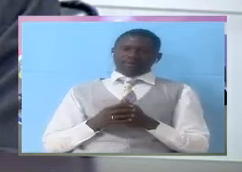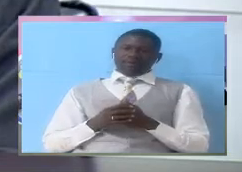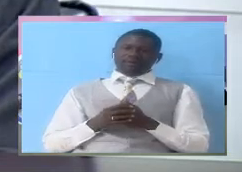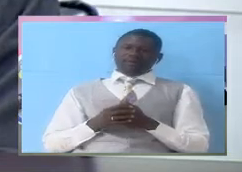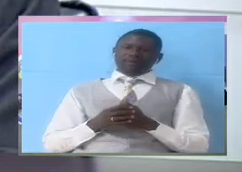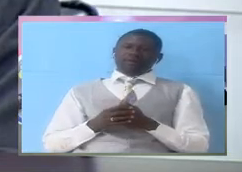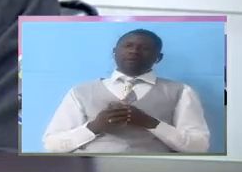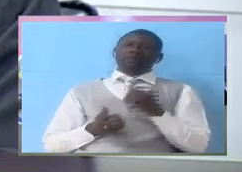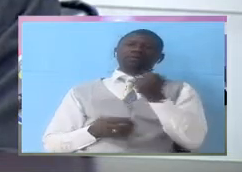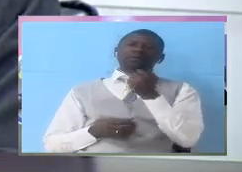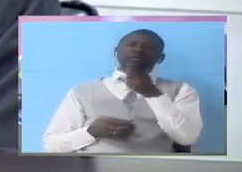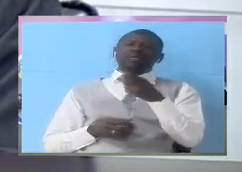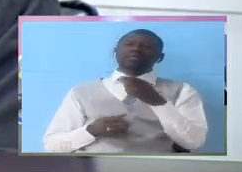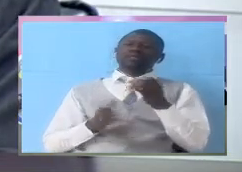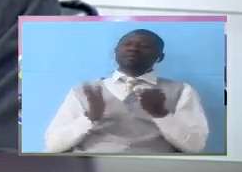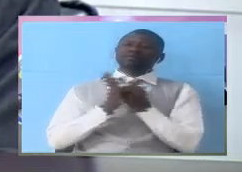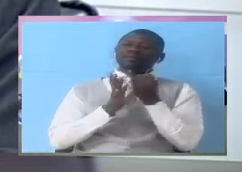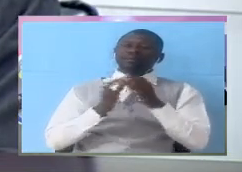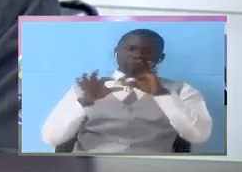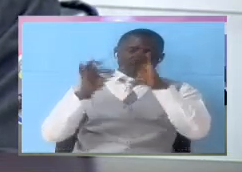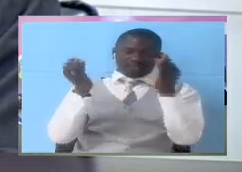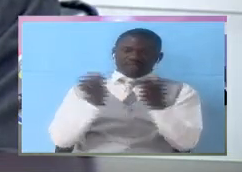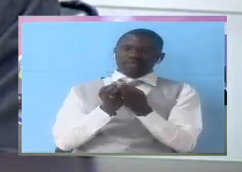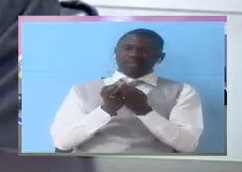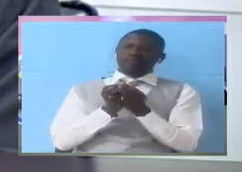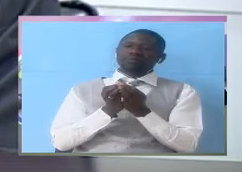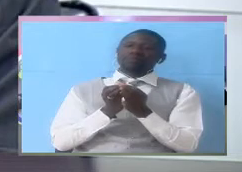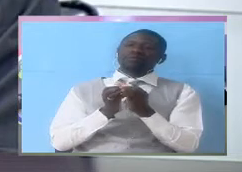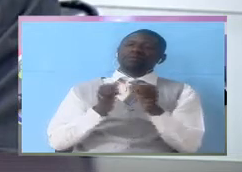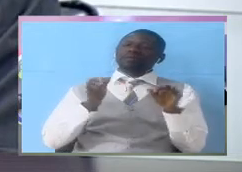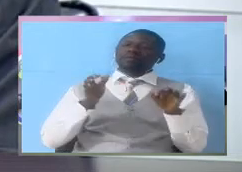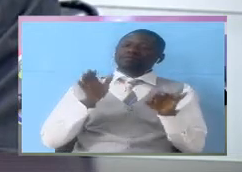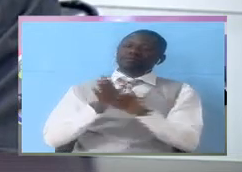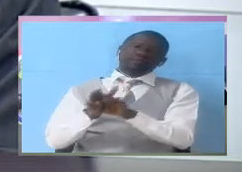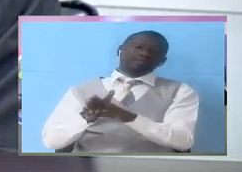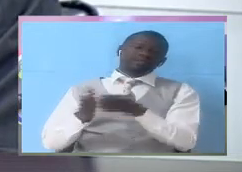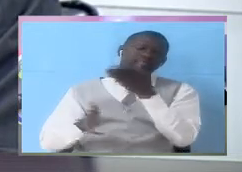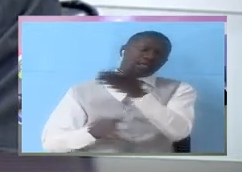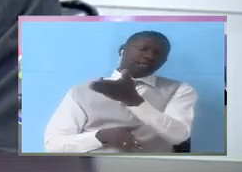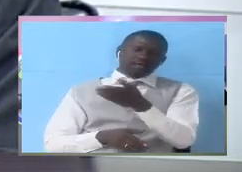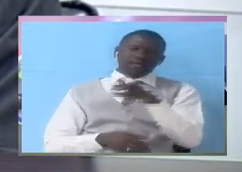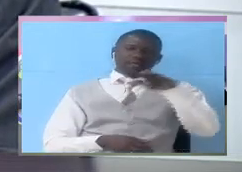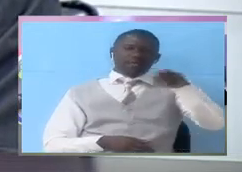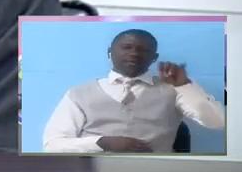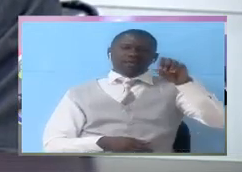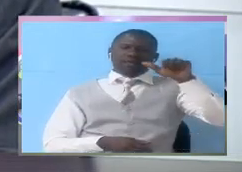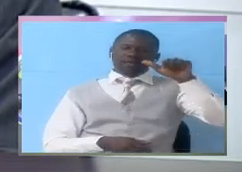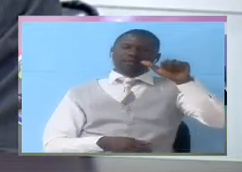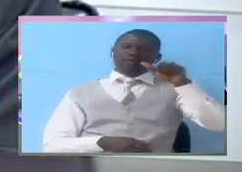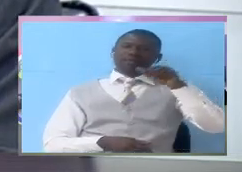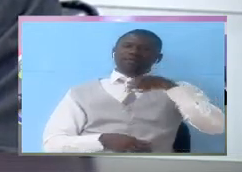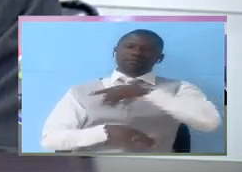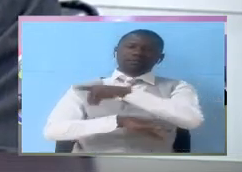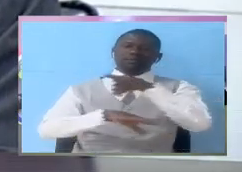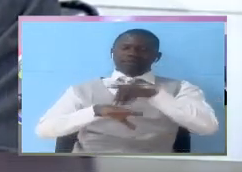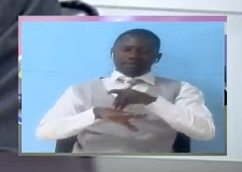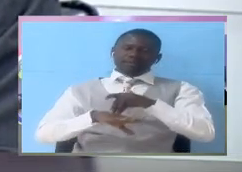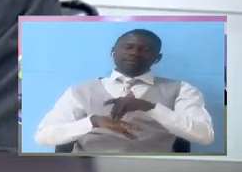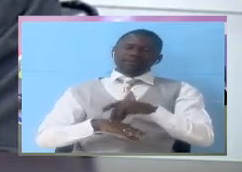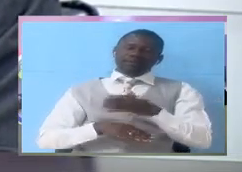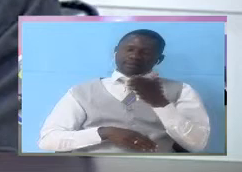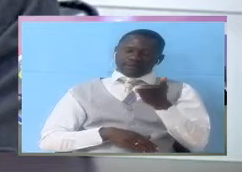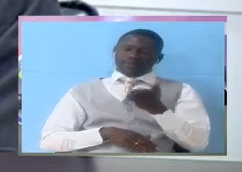situated inside the premises of the NIA nek panel bobu ñu ko défé won ci biir ati NIA but as soon as the panel